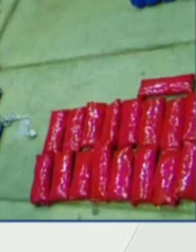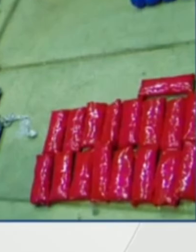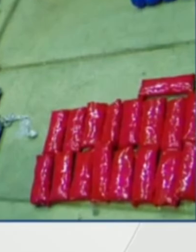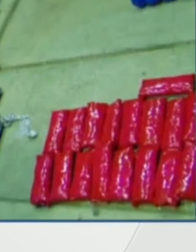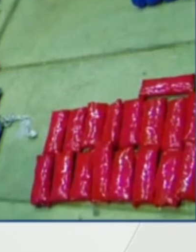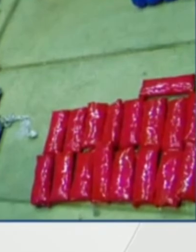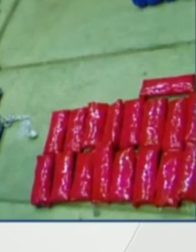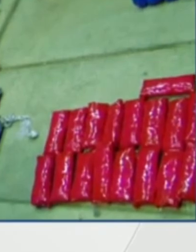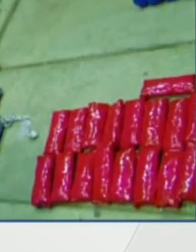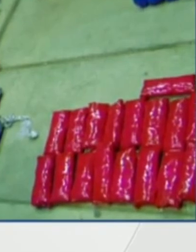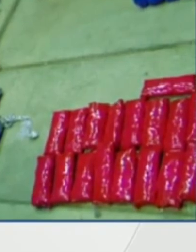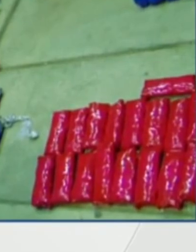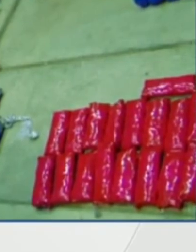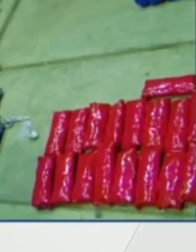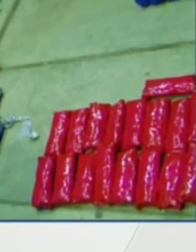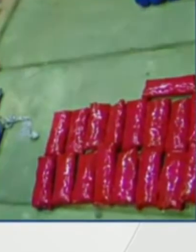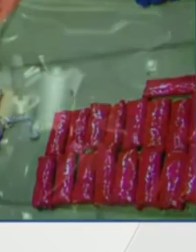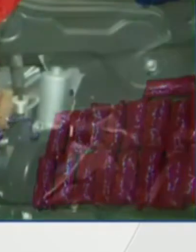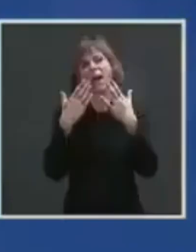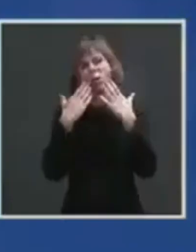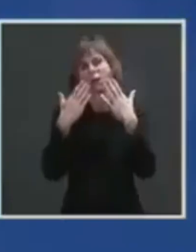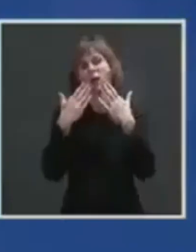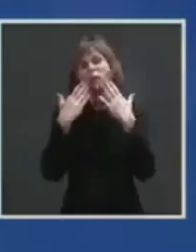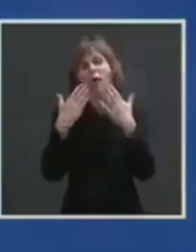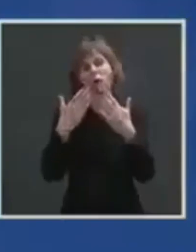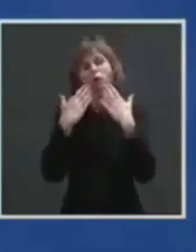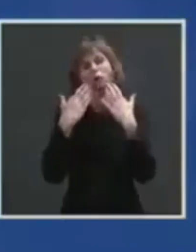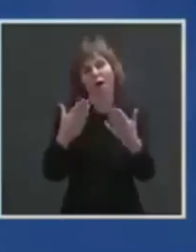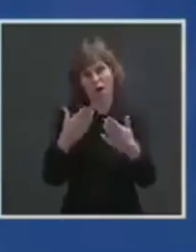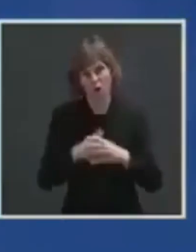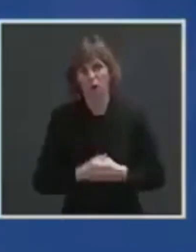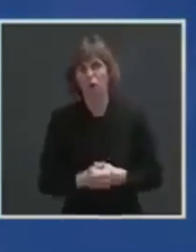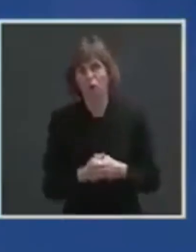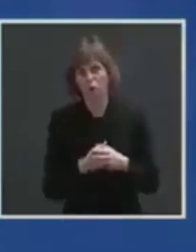Americans between the ages of 18 and 45. Thank you. Thank